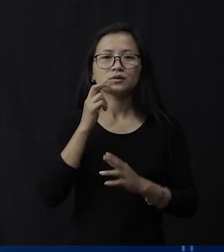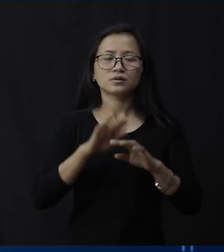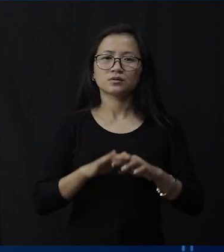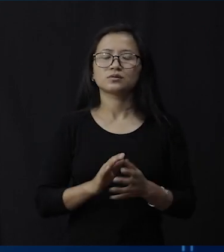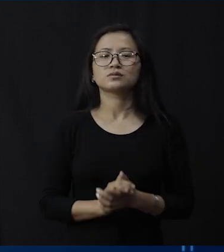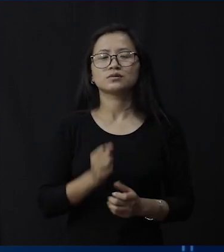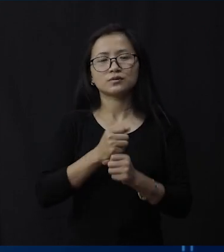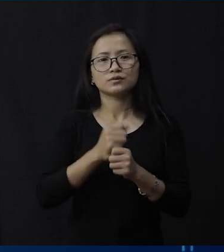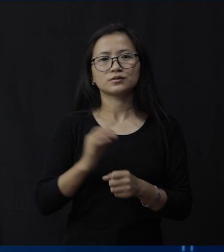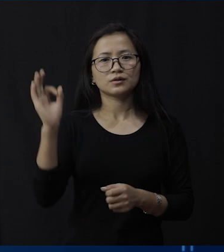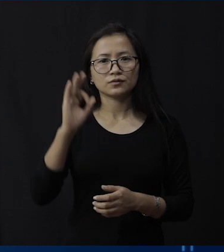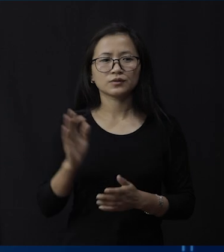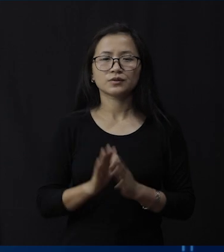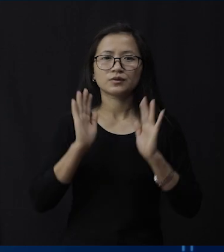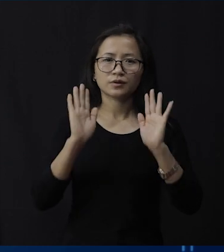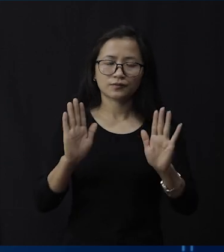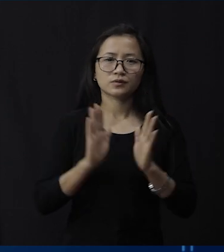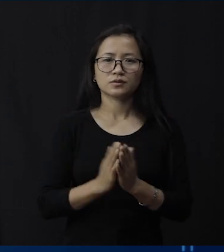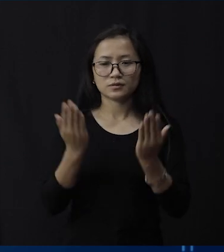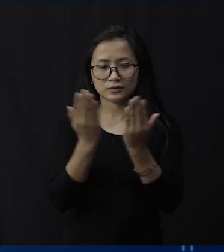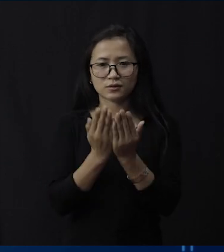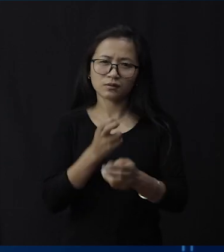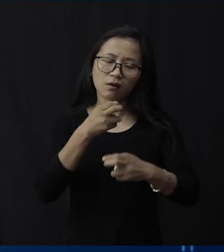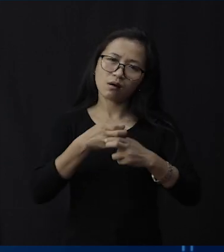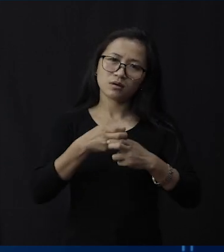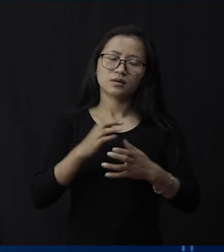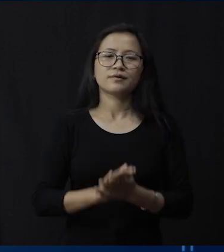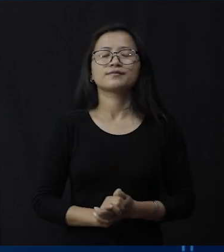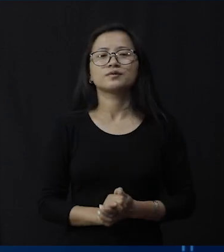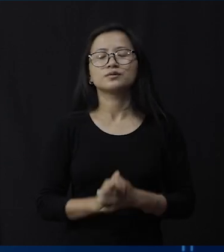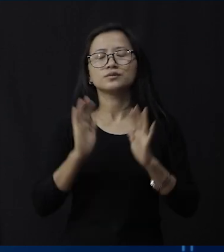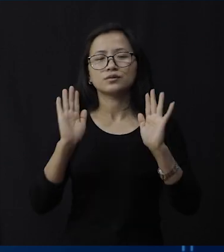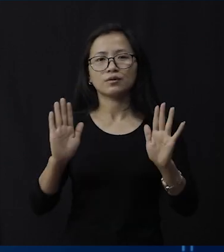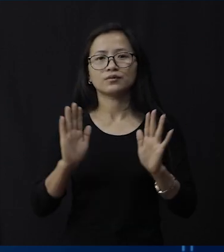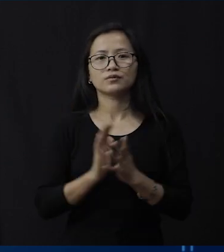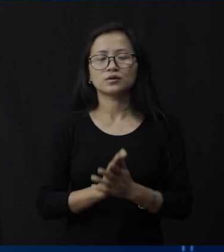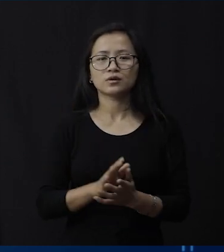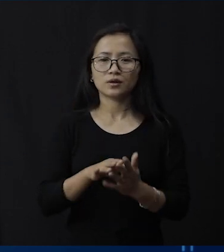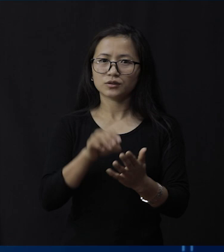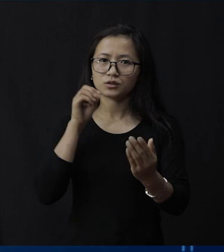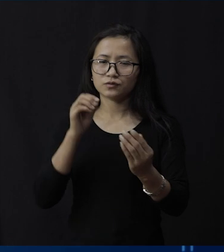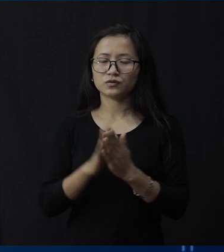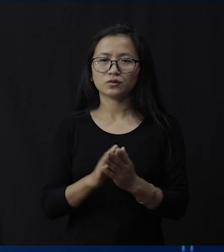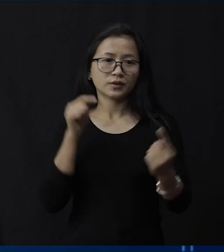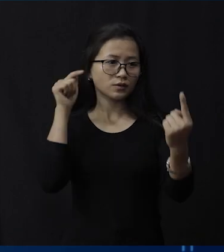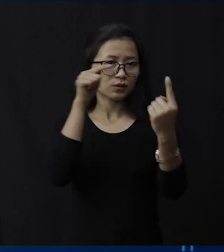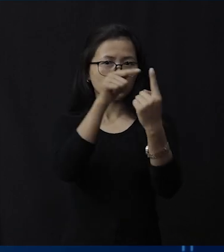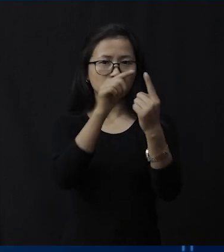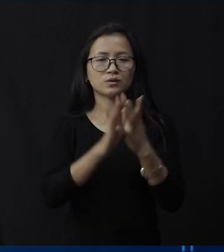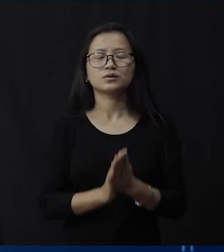government official, then you have to study hard and you have to achieve your goal like you